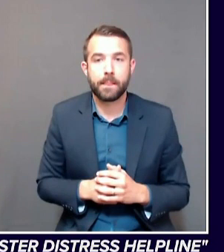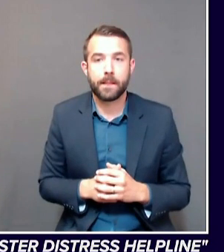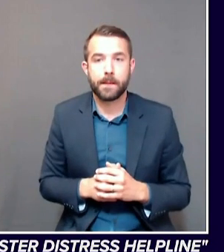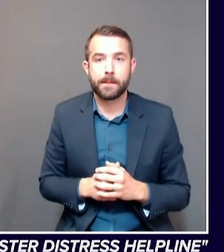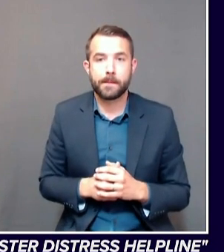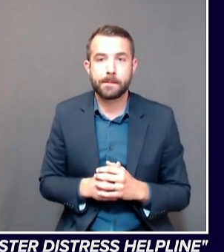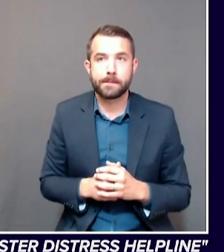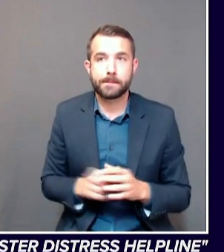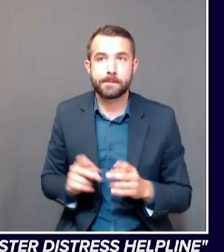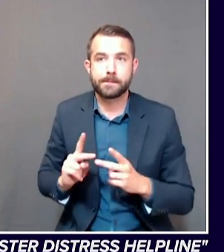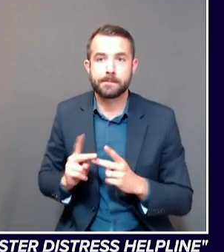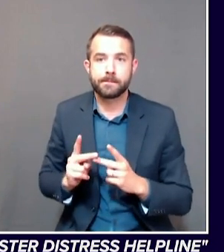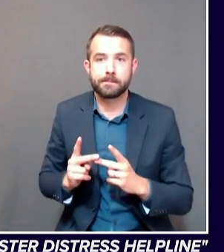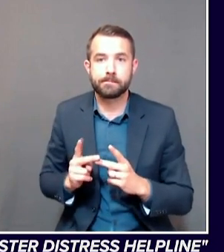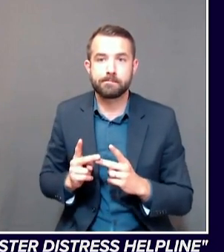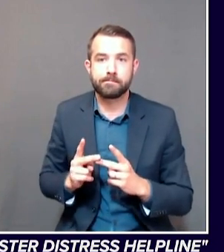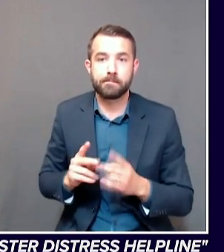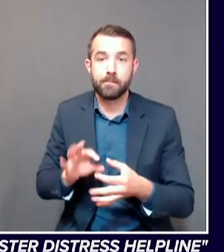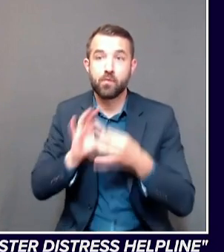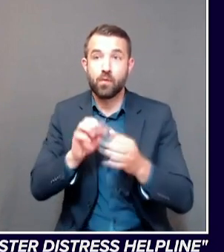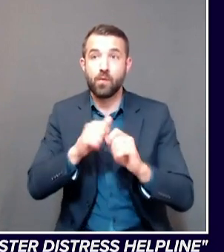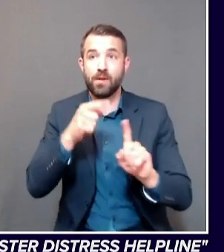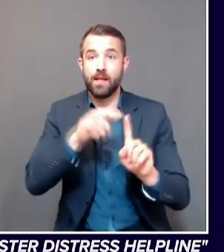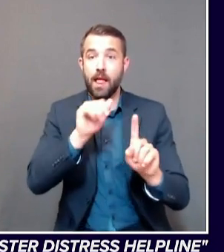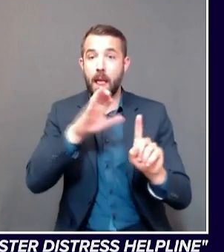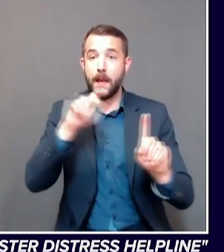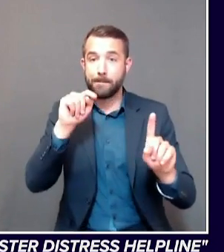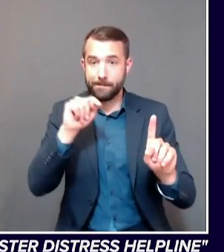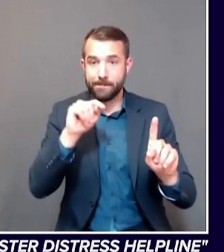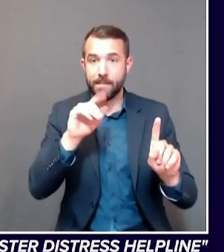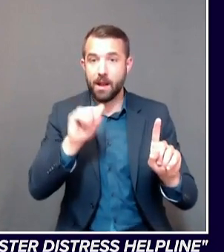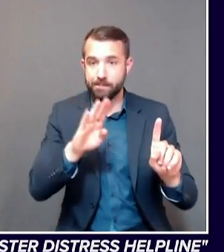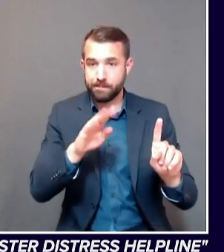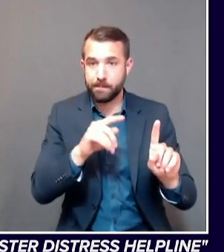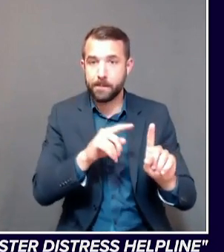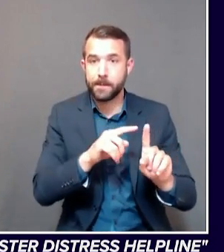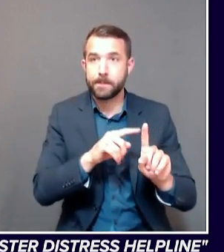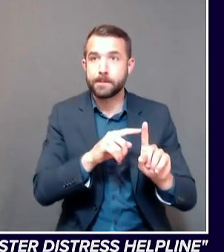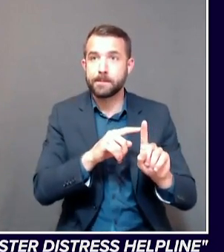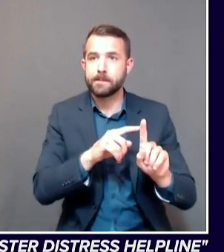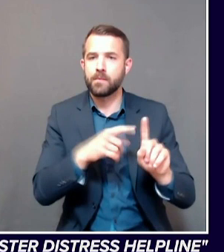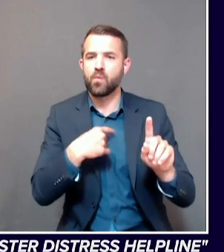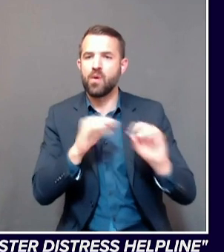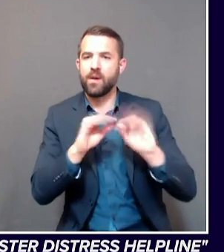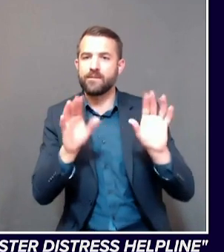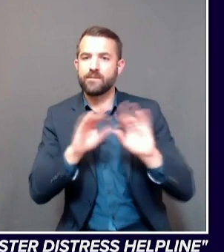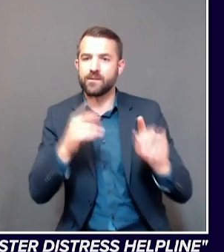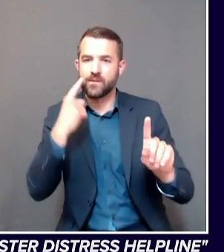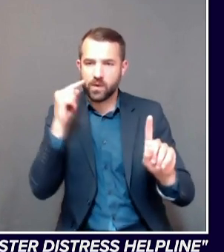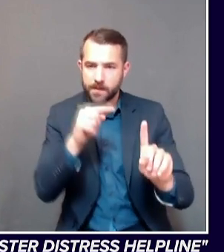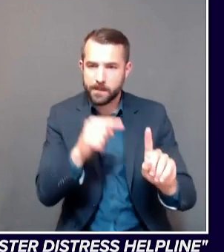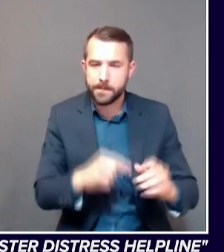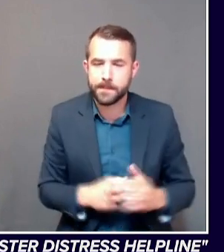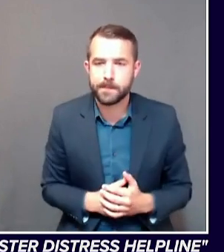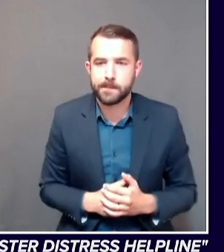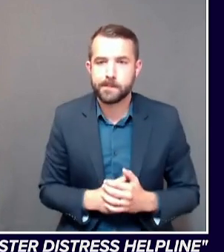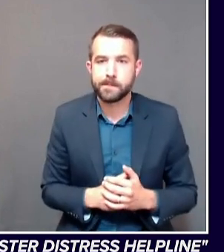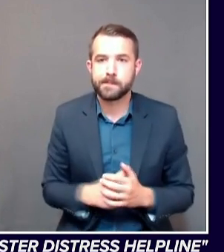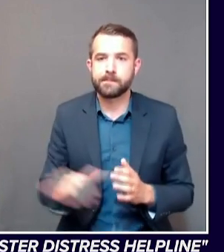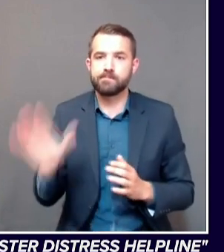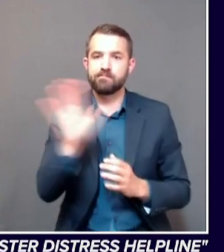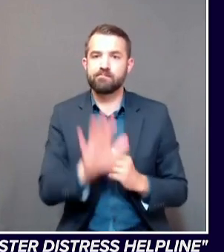has to do with Abbott Labs. So maybe just a clarification, really, but if there were roughly 23